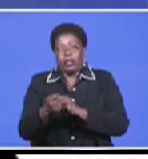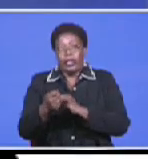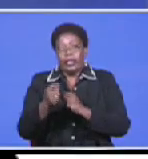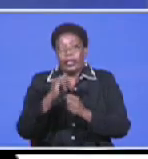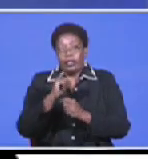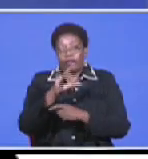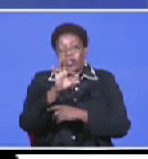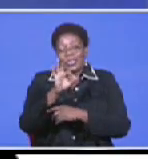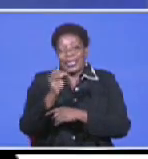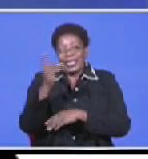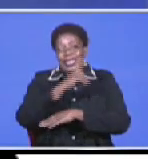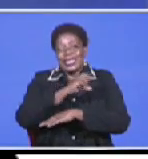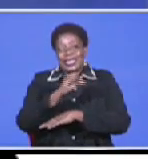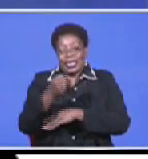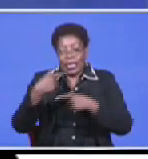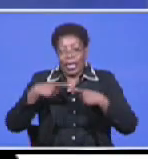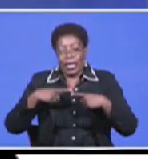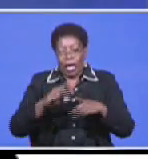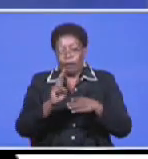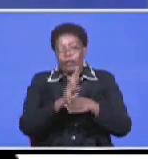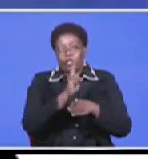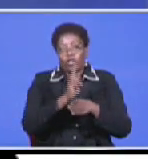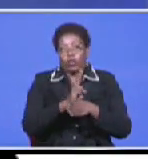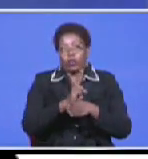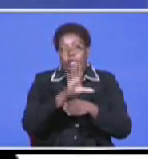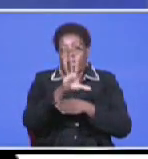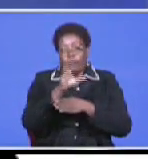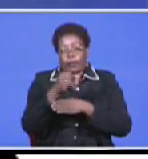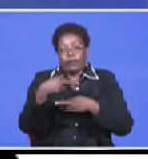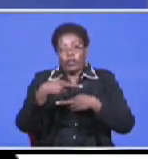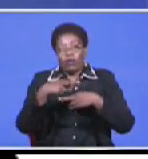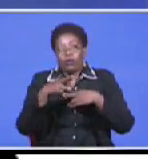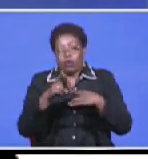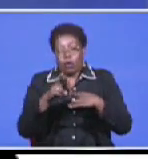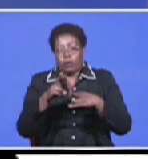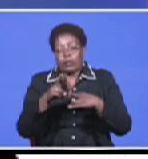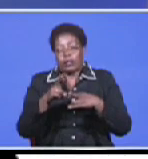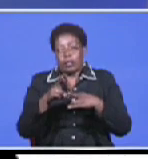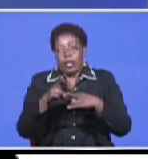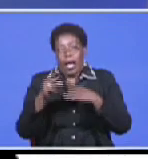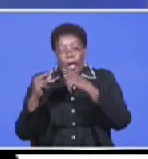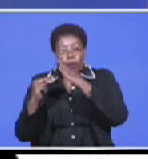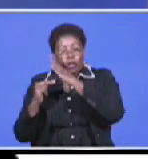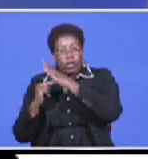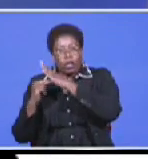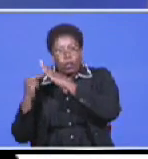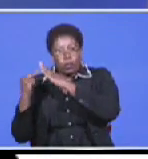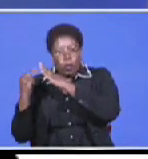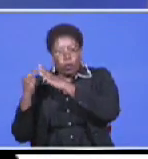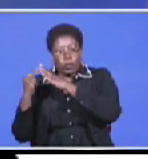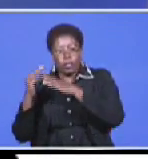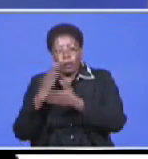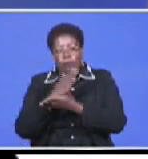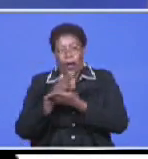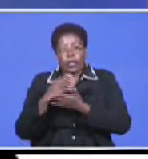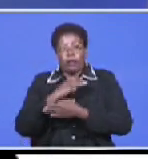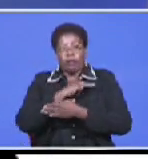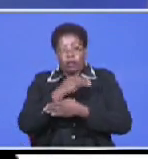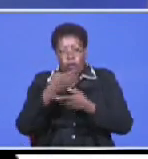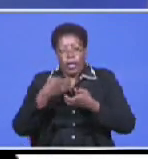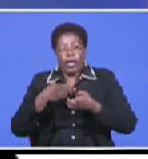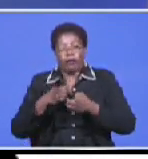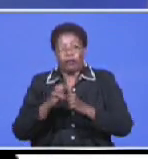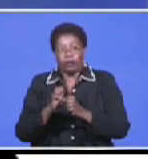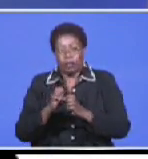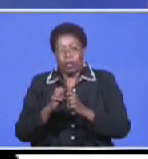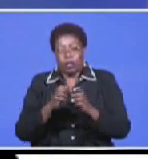90 days and will allow for the use of 50 rooms at the Pond Siena Inn as part of the ministry's continued efforts